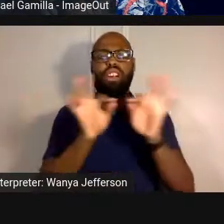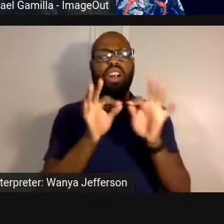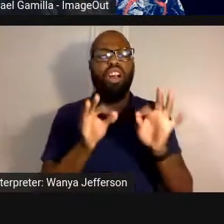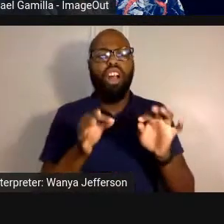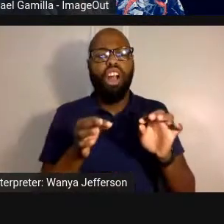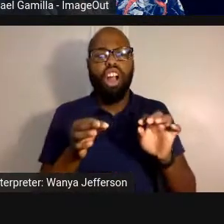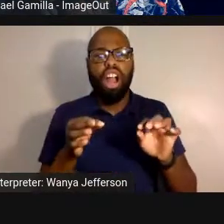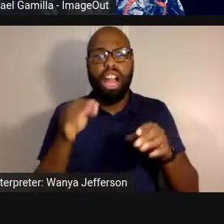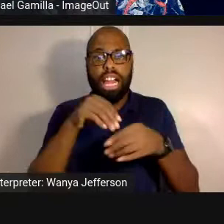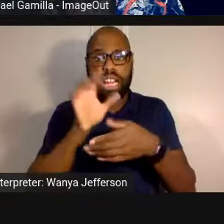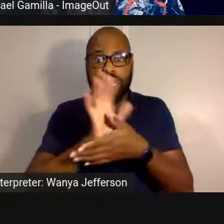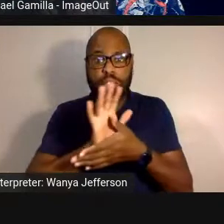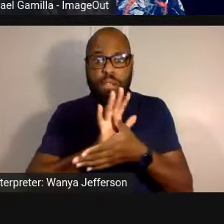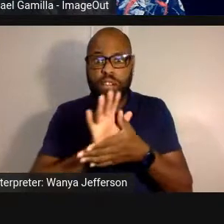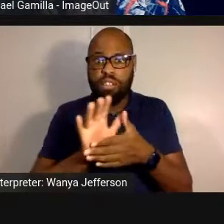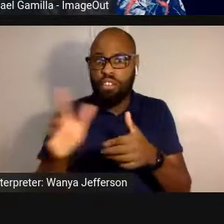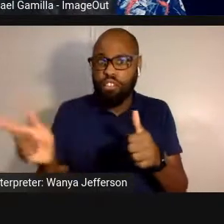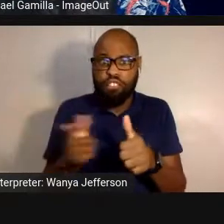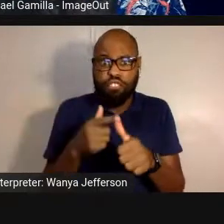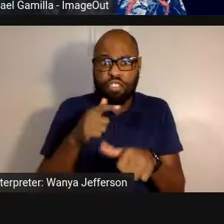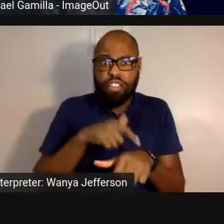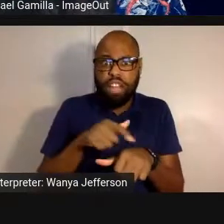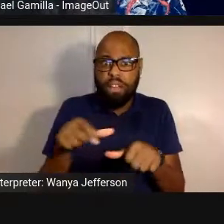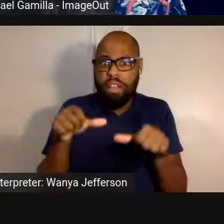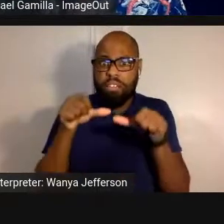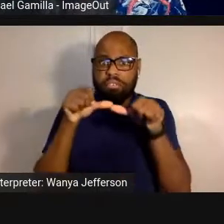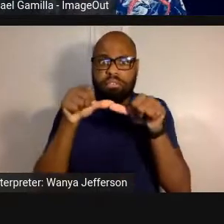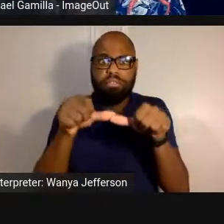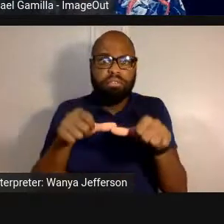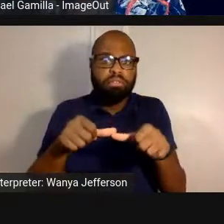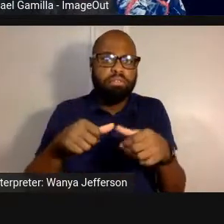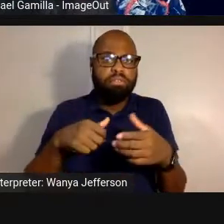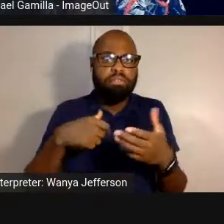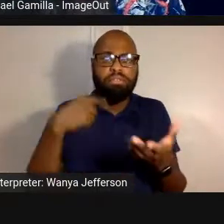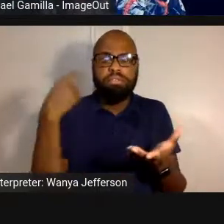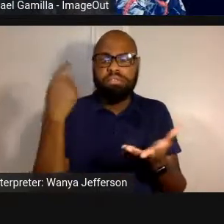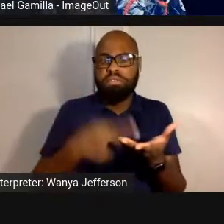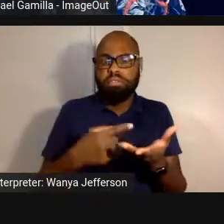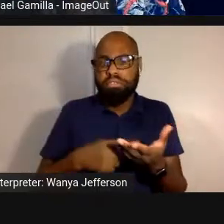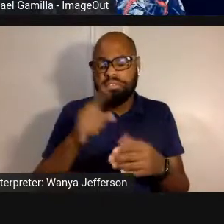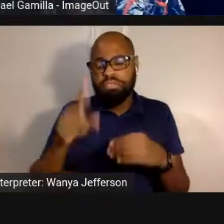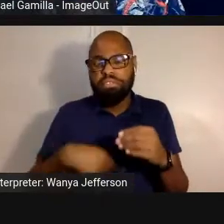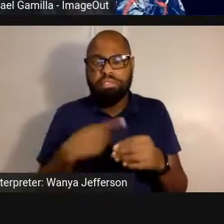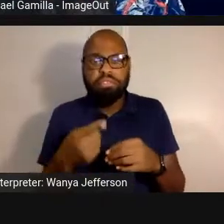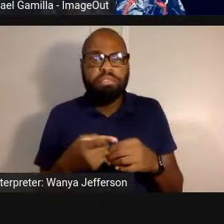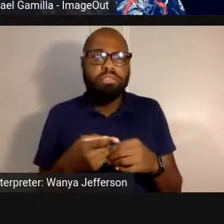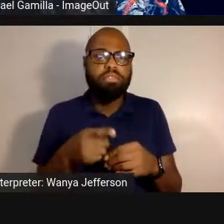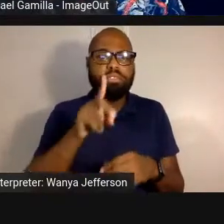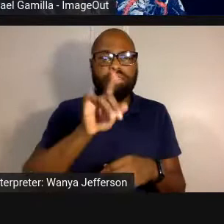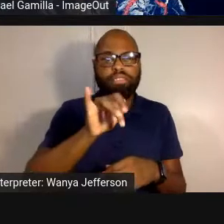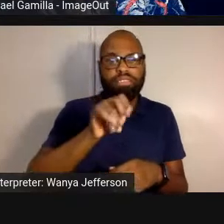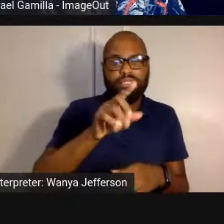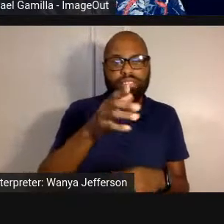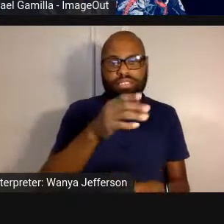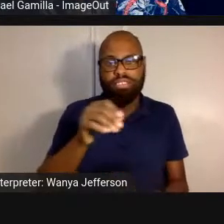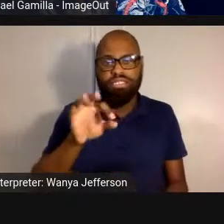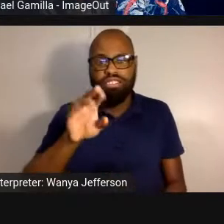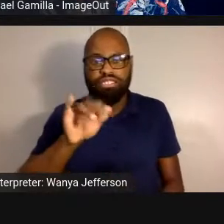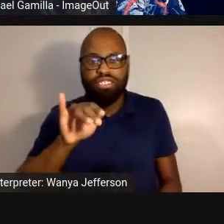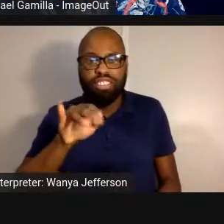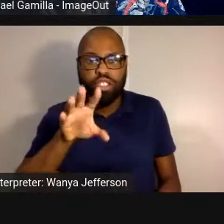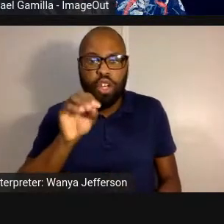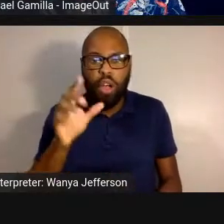time I keep talking a lot with the part of the cards with Francisco, and I'm so happy about what happened with them and